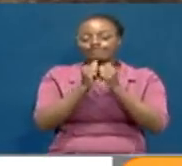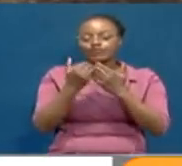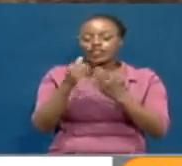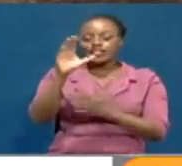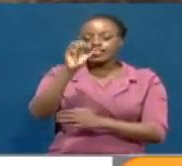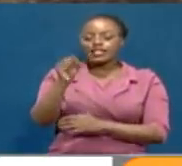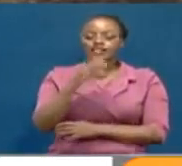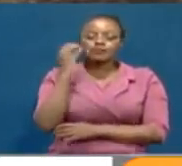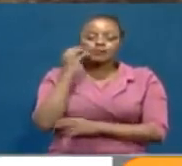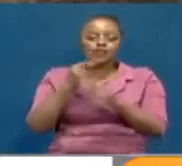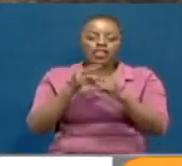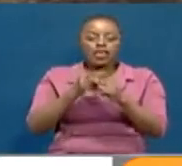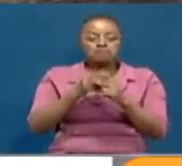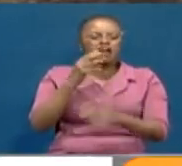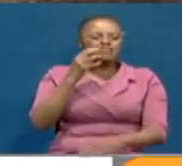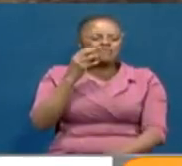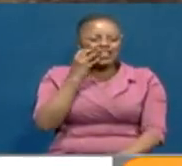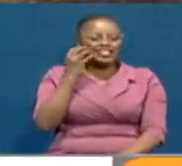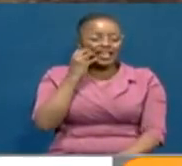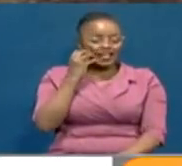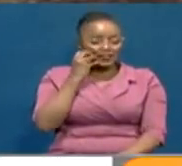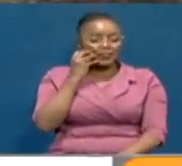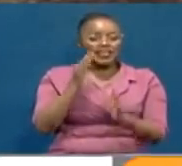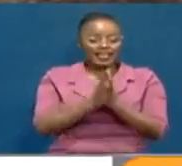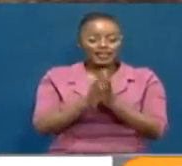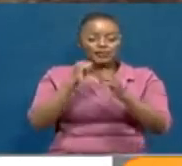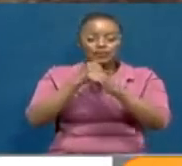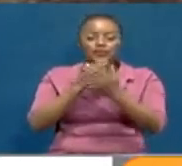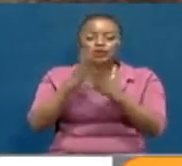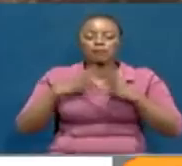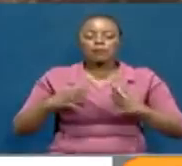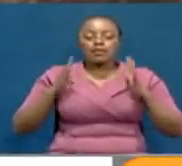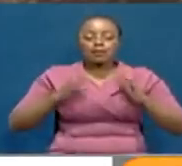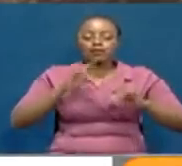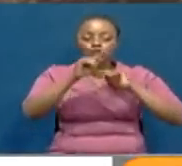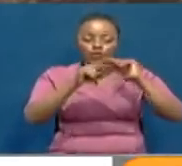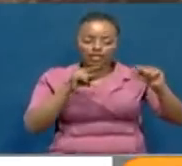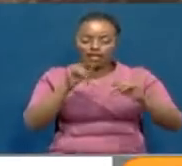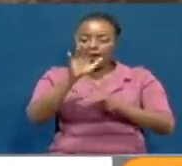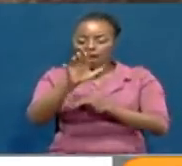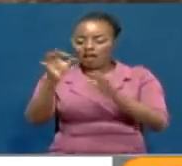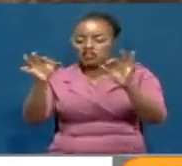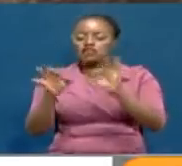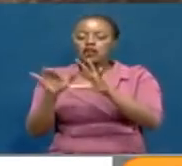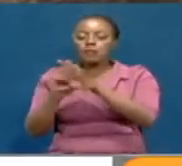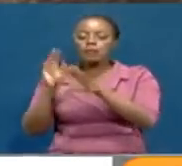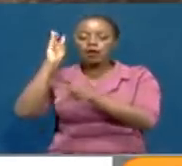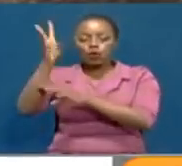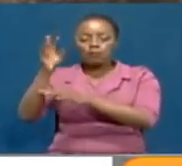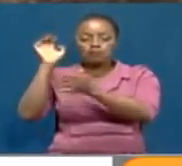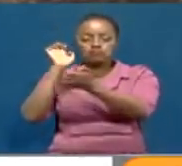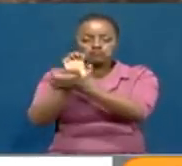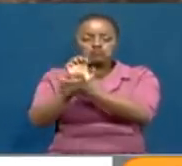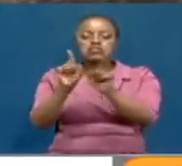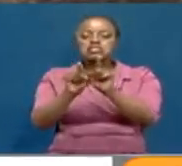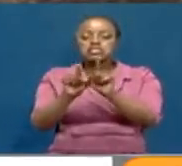Secretary Dr. Fred Matiang’i, who assured residents of Masimba that the killer of their kin will be brought to book. This, as